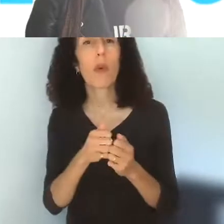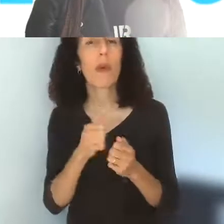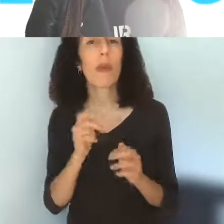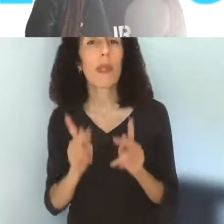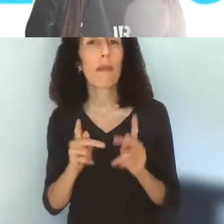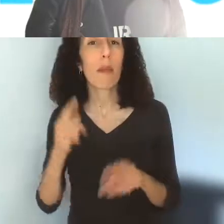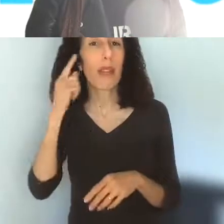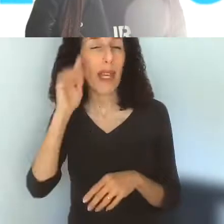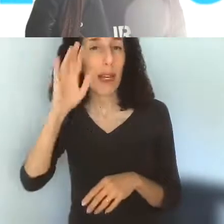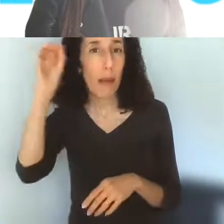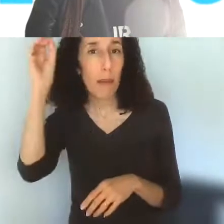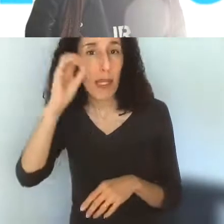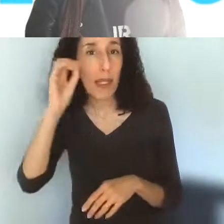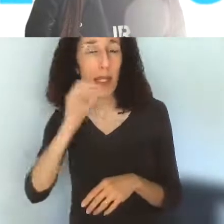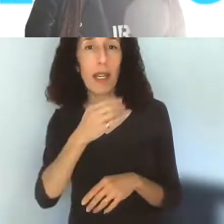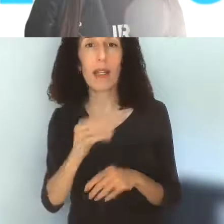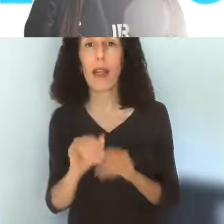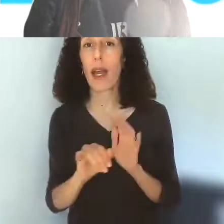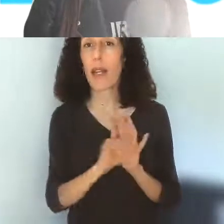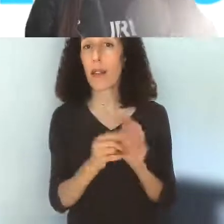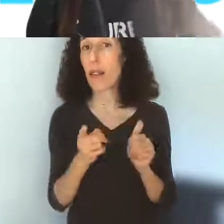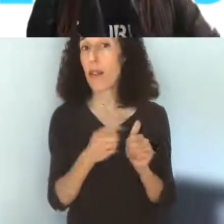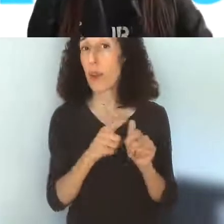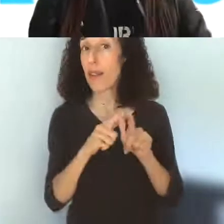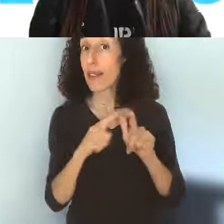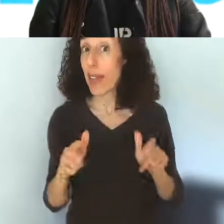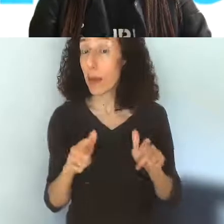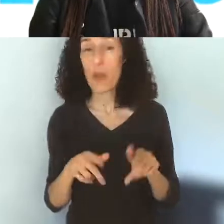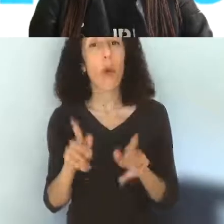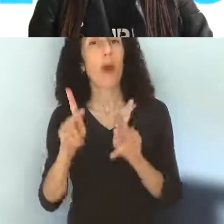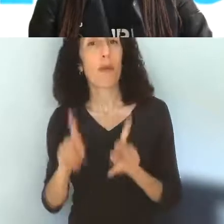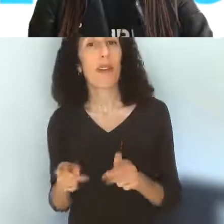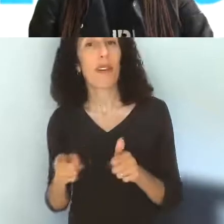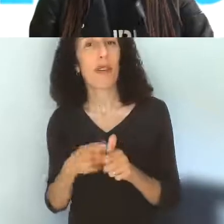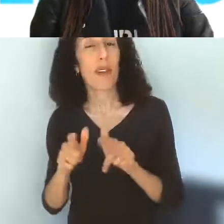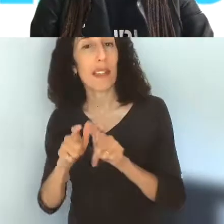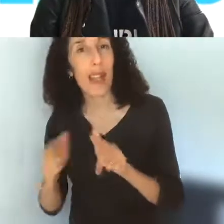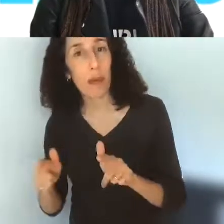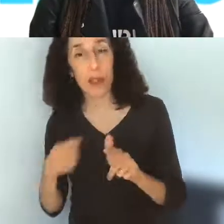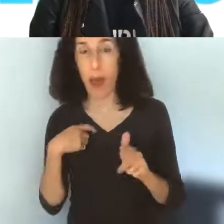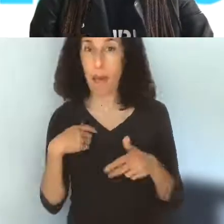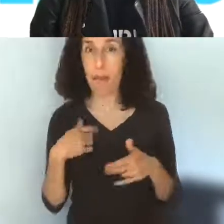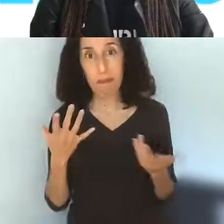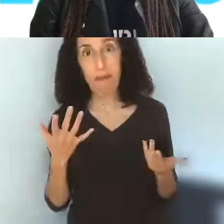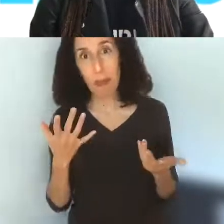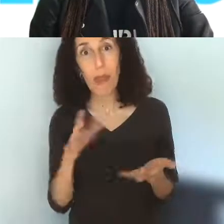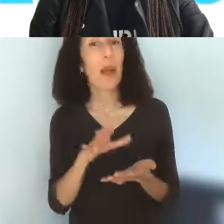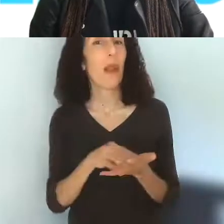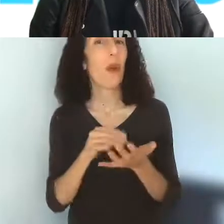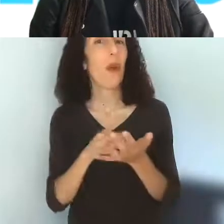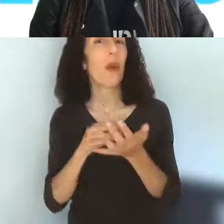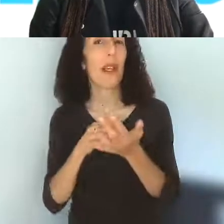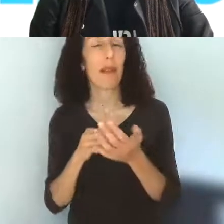I think we'll explore more in depth as you know, as we go through this series. And I have to shout out that there are events